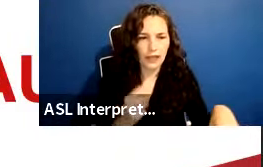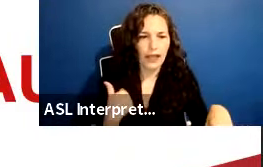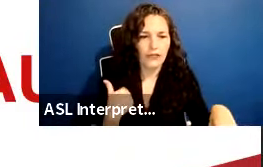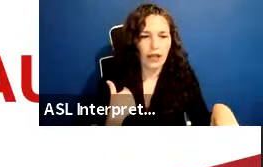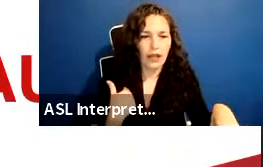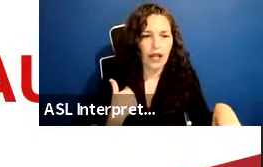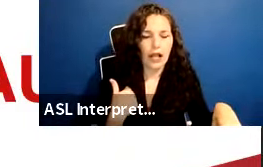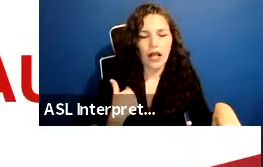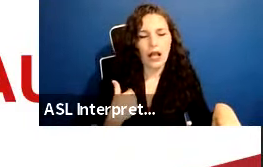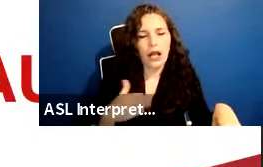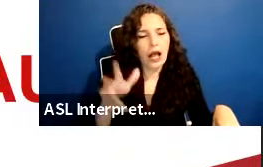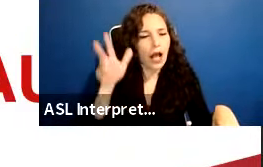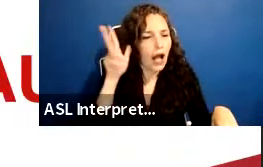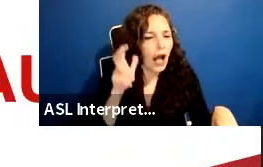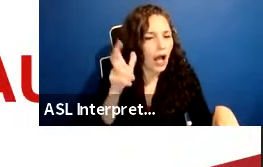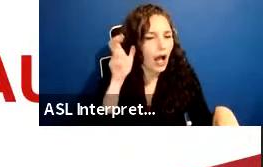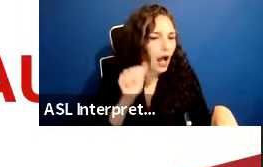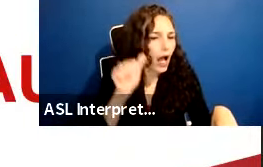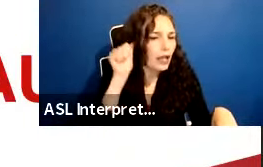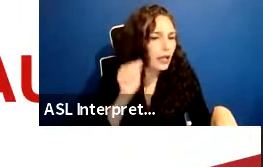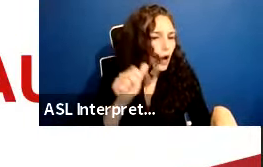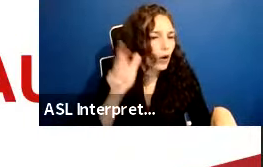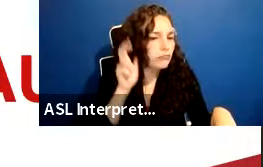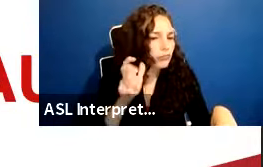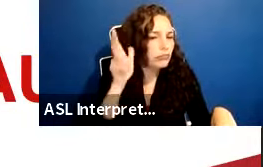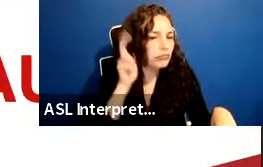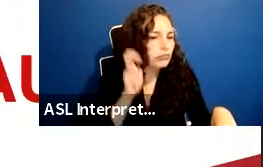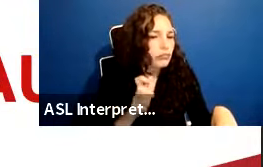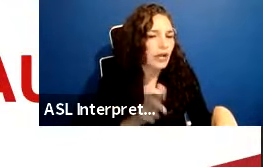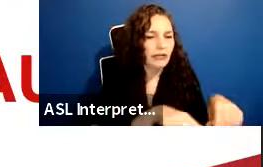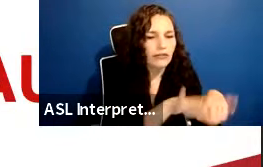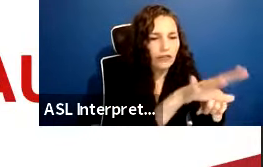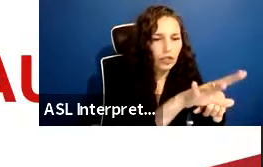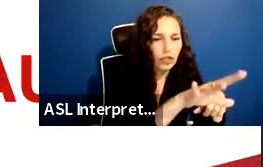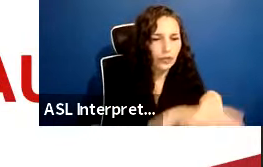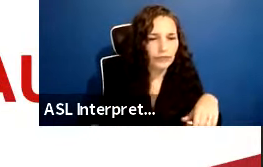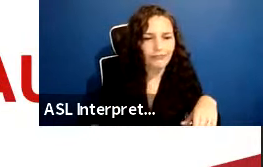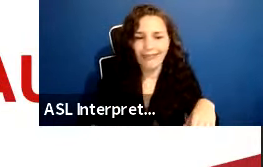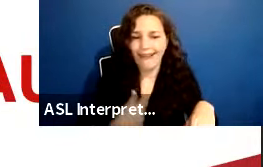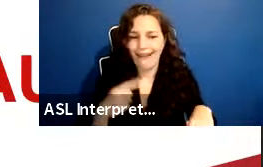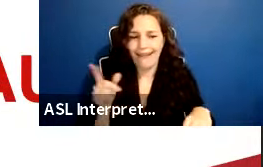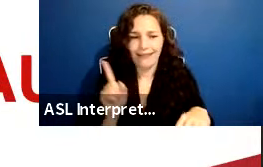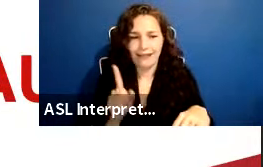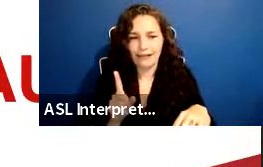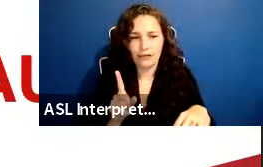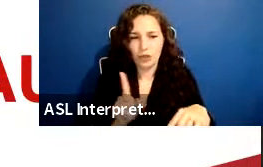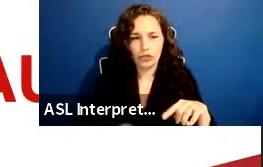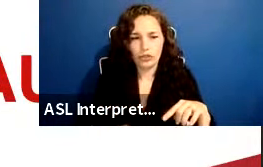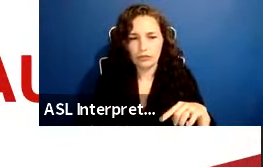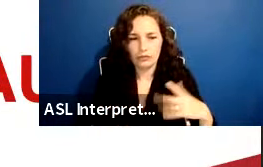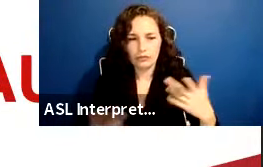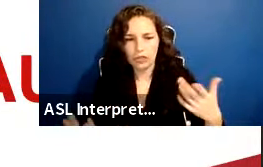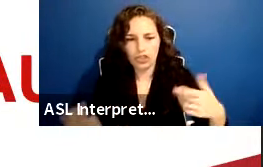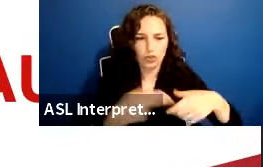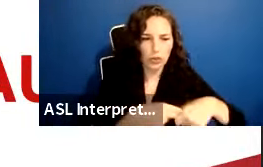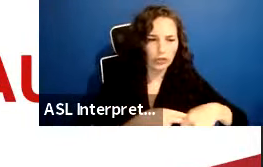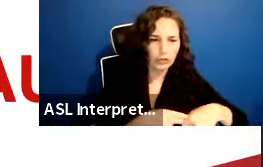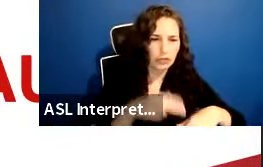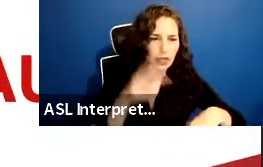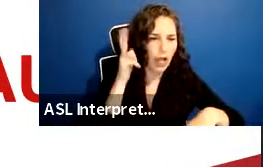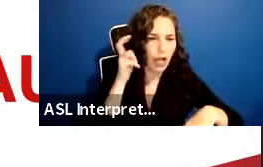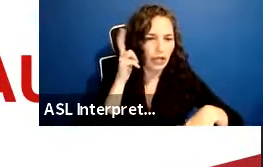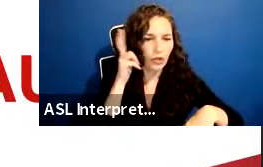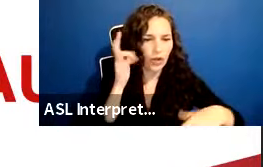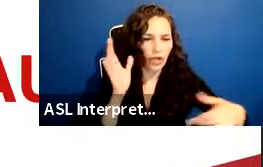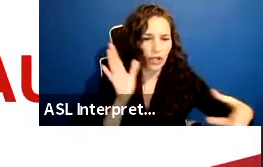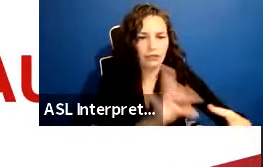buttons. You can see here, I did not join the audio or did not connect my audio to the Zoom session,